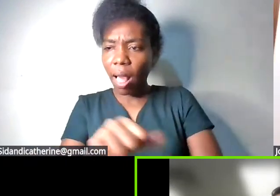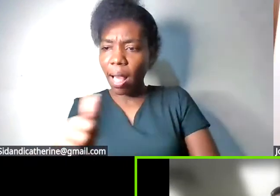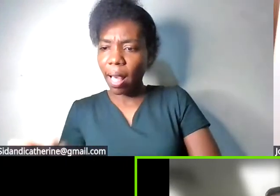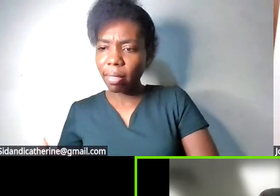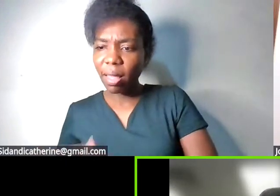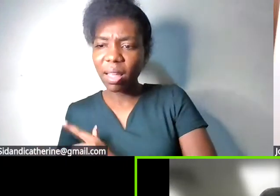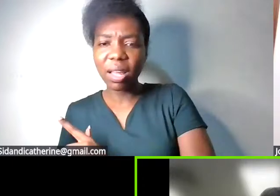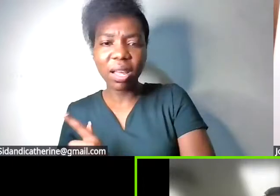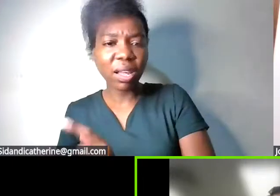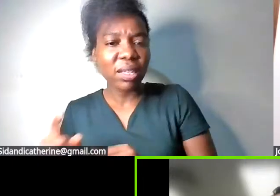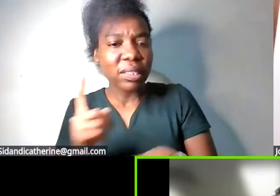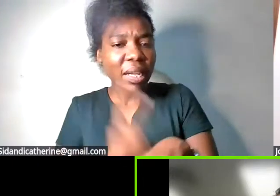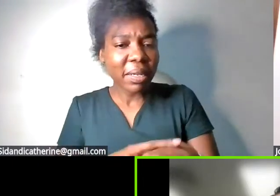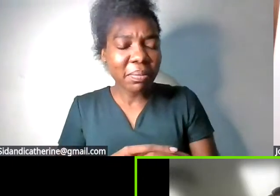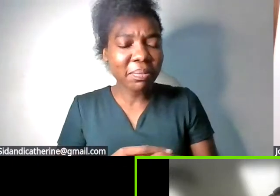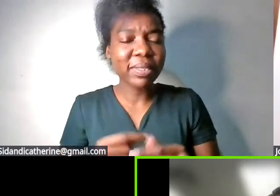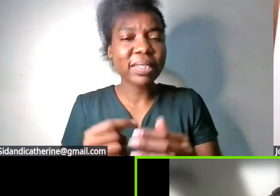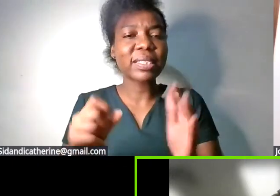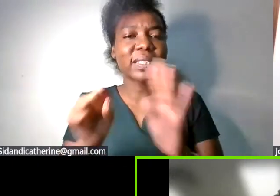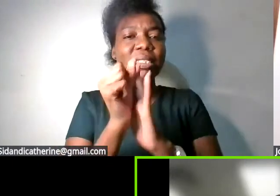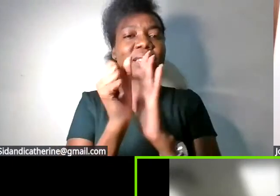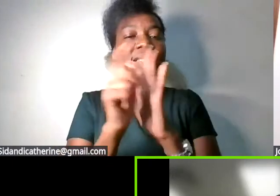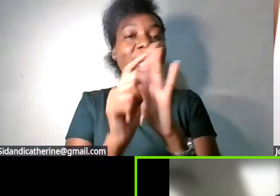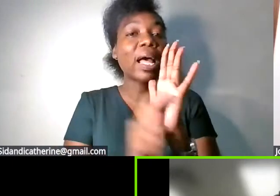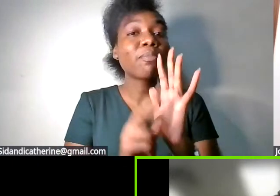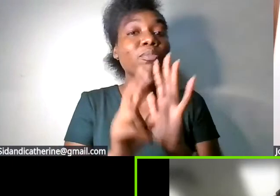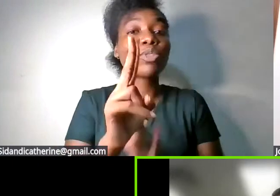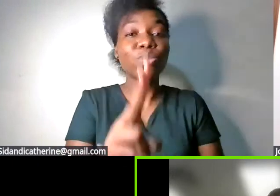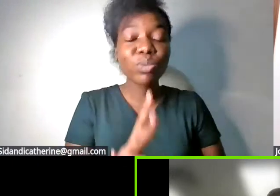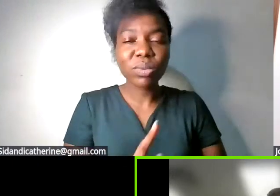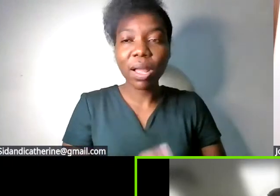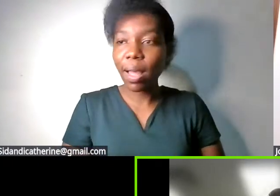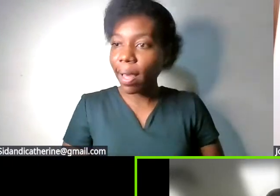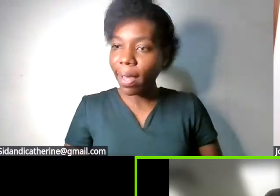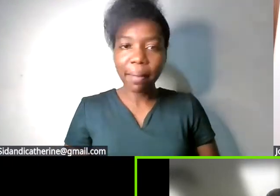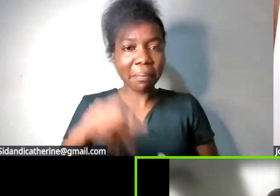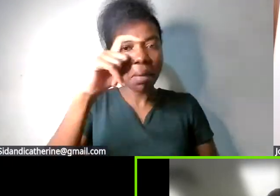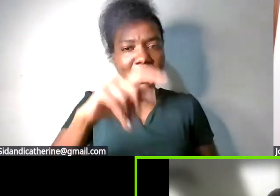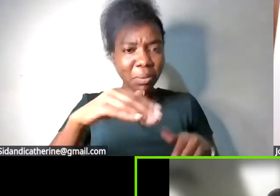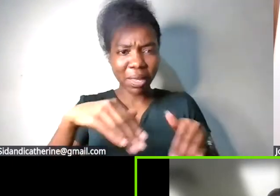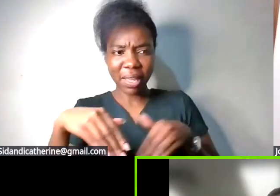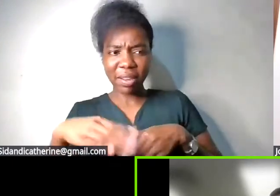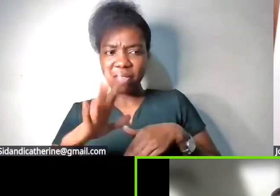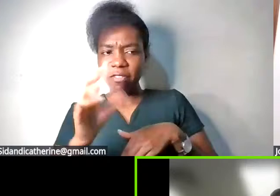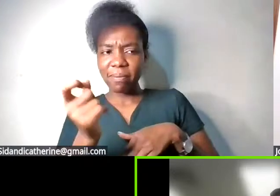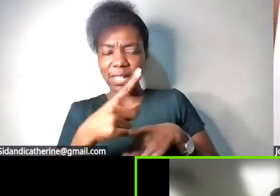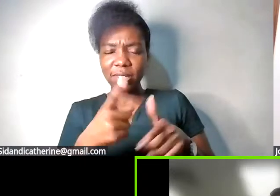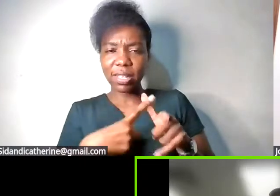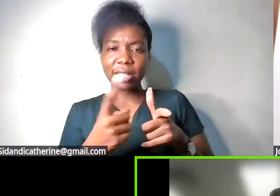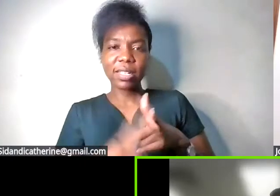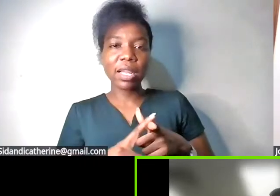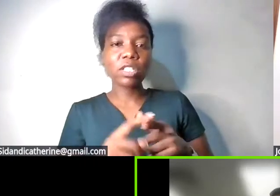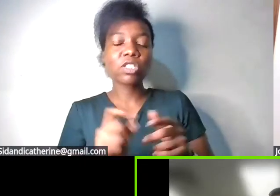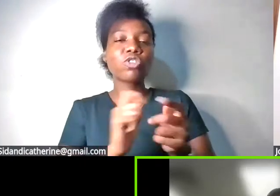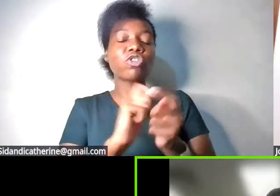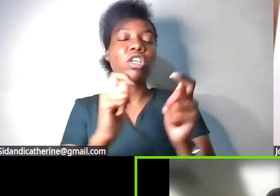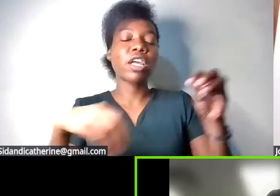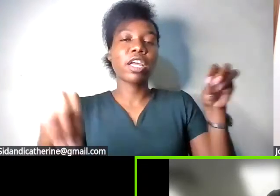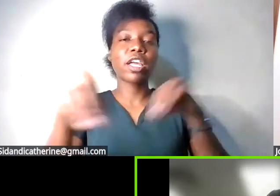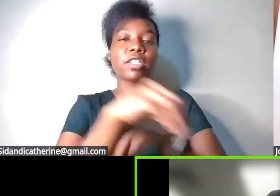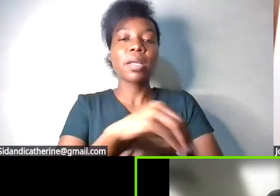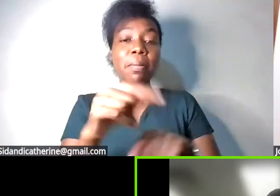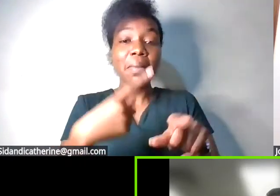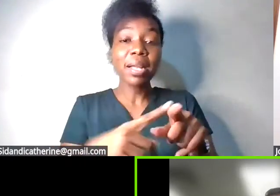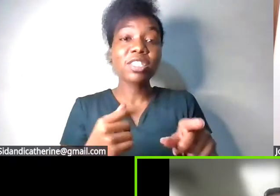they have to wait 5 months before they can switch and change direction into what they want to go into university. Whereas our school, they can pivot very,